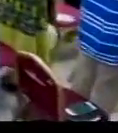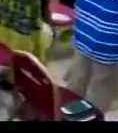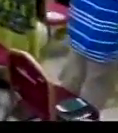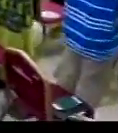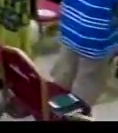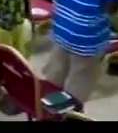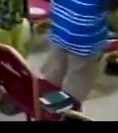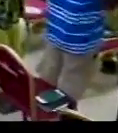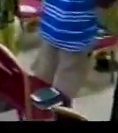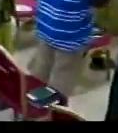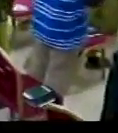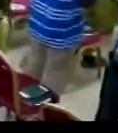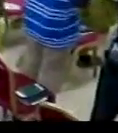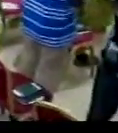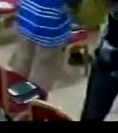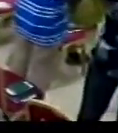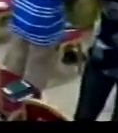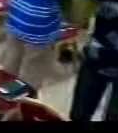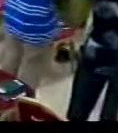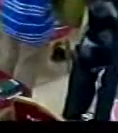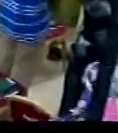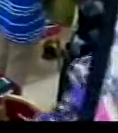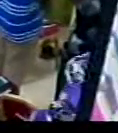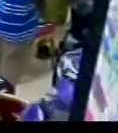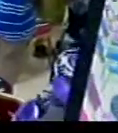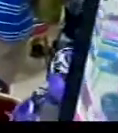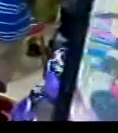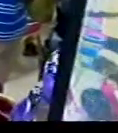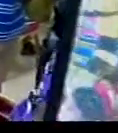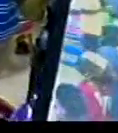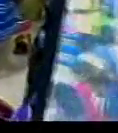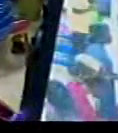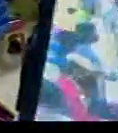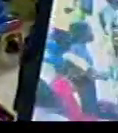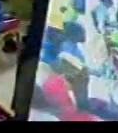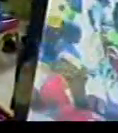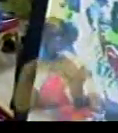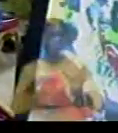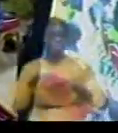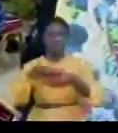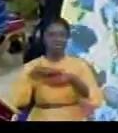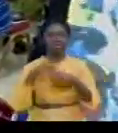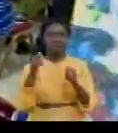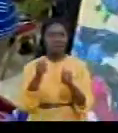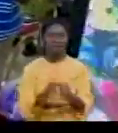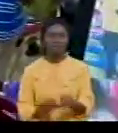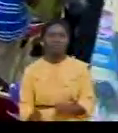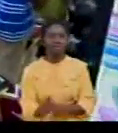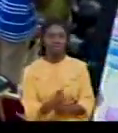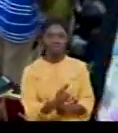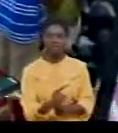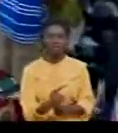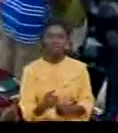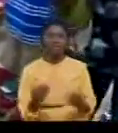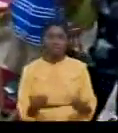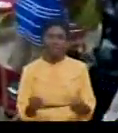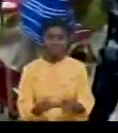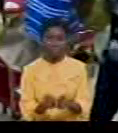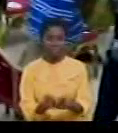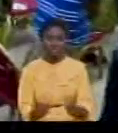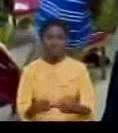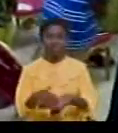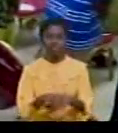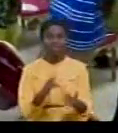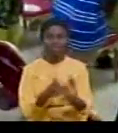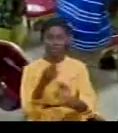for you. And the Lord will satisfy everyone, even tonight,